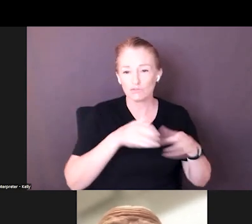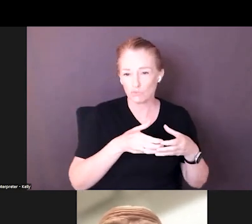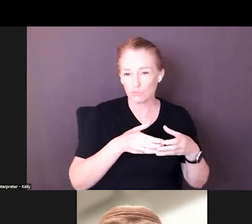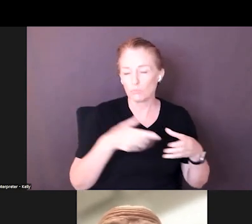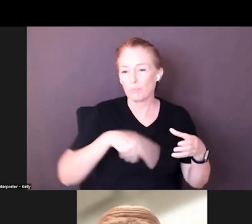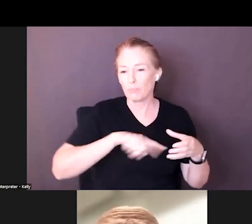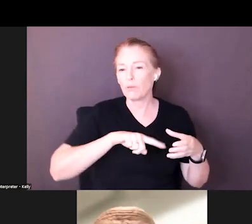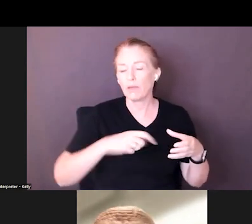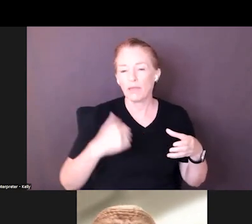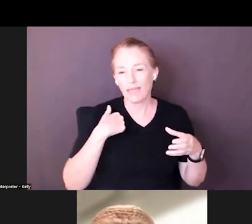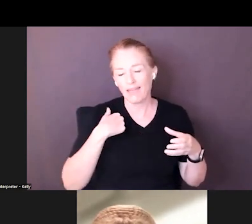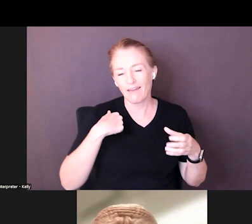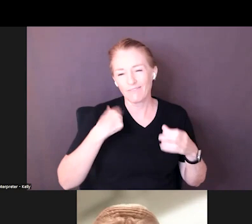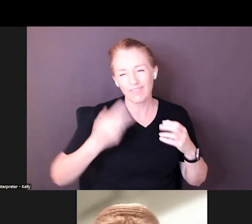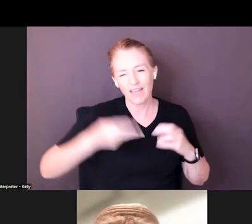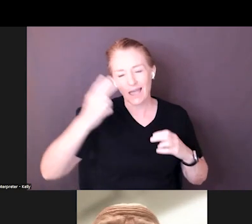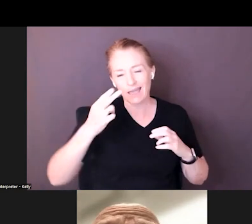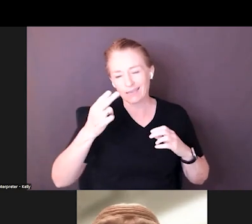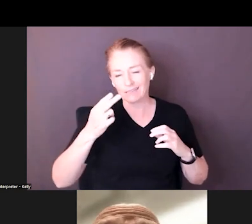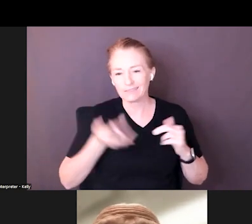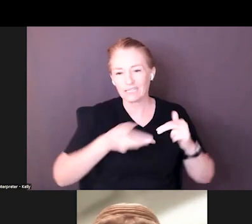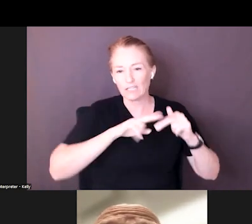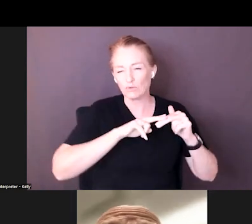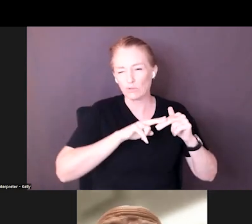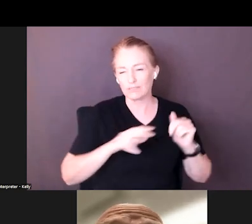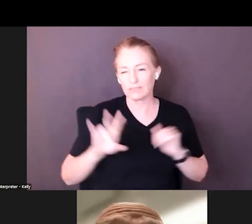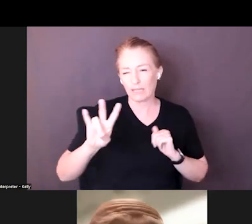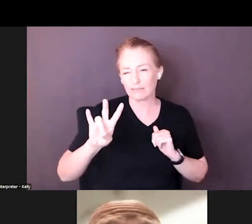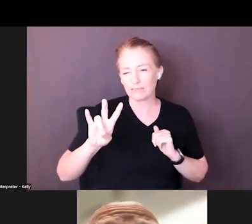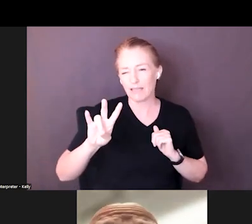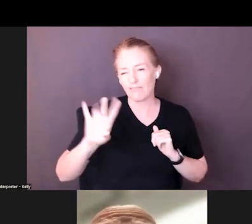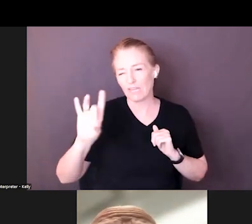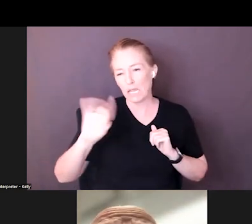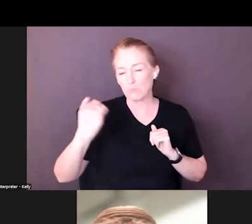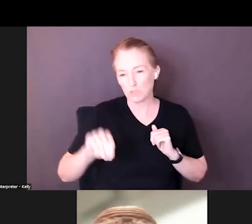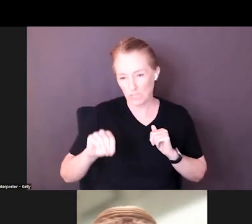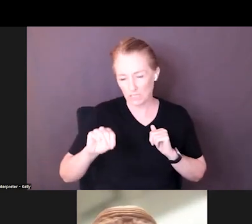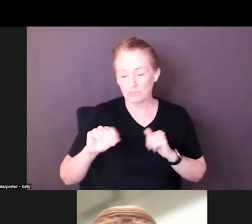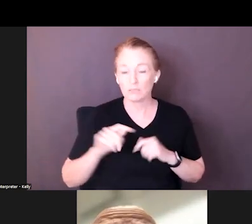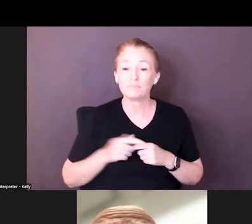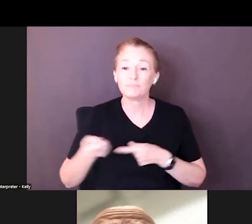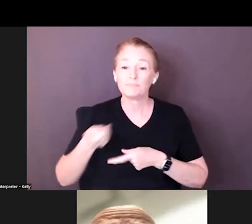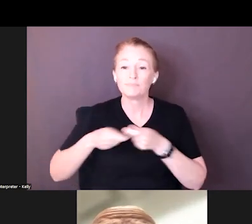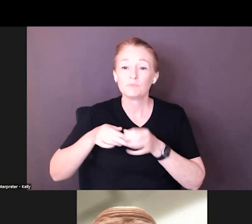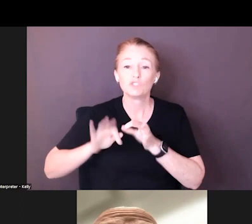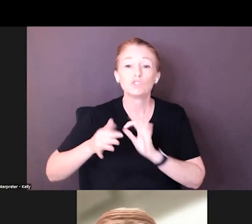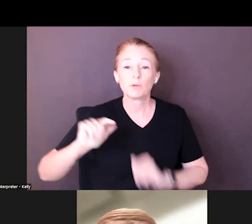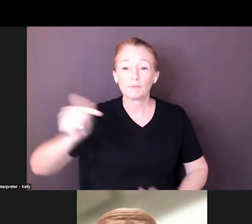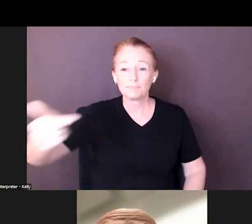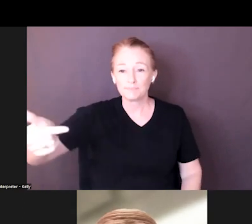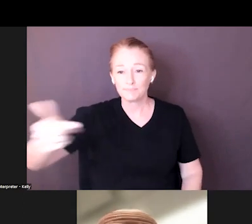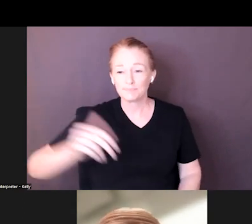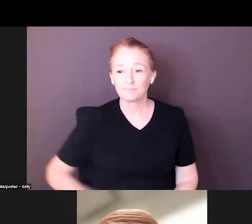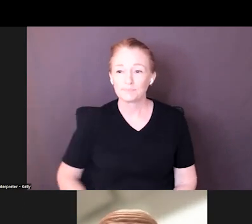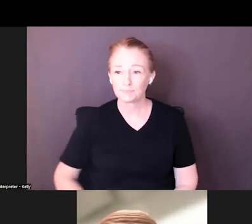highest increase of about 7 or 8%. But youth suicide, age 10 to 24,